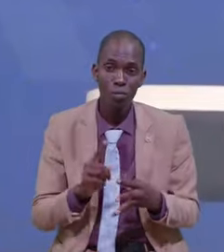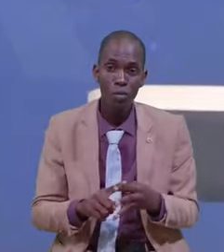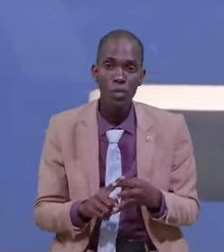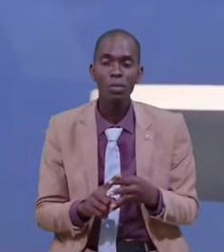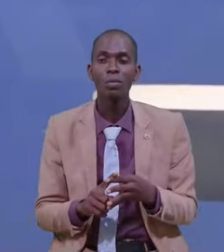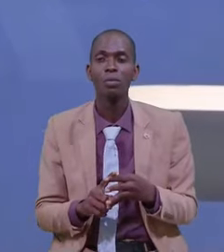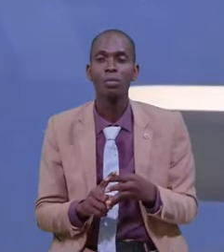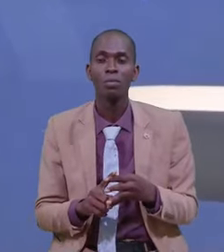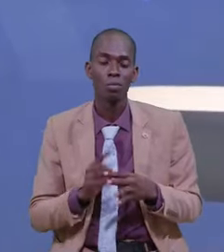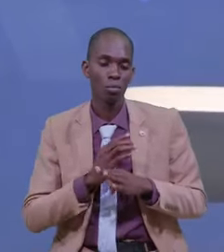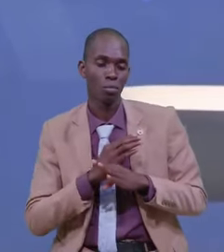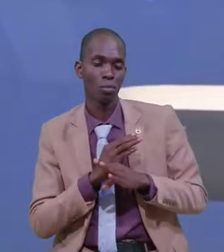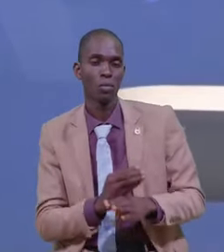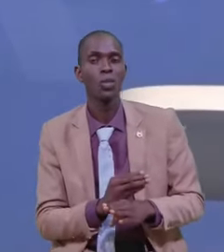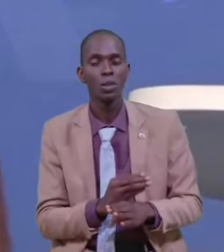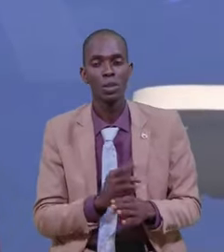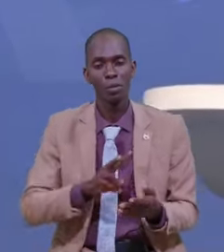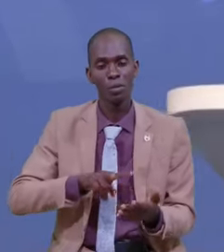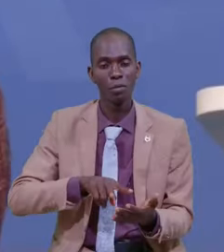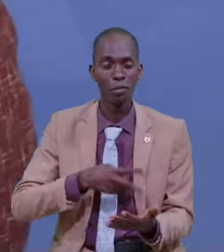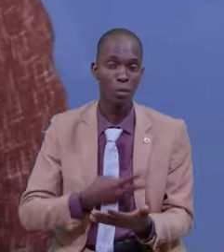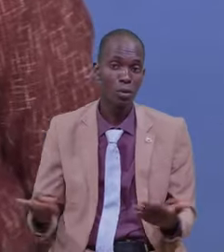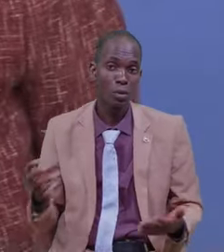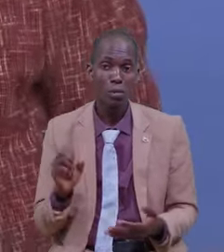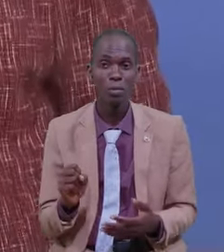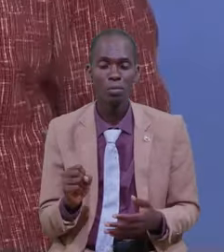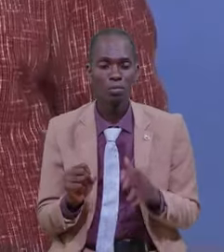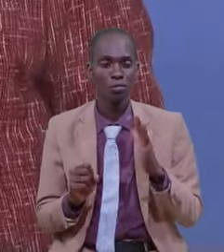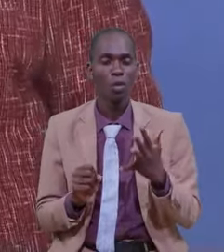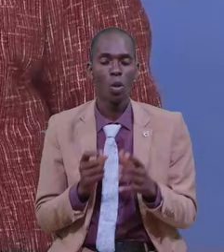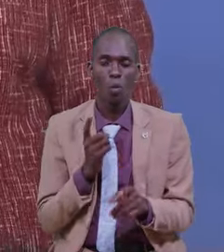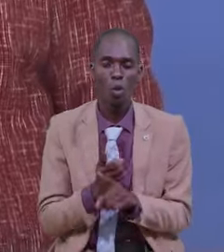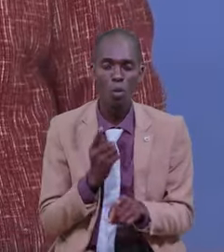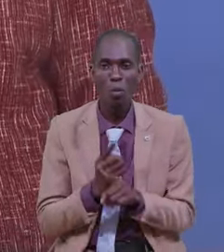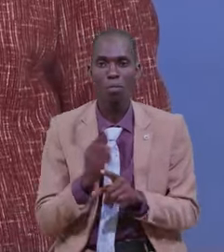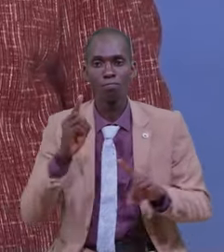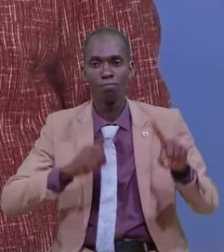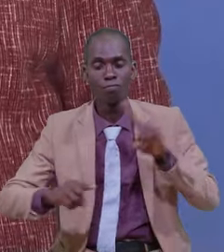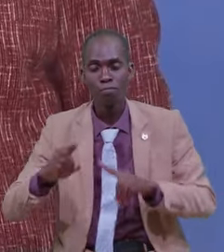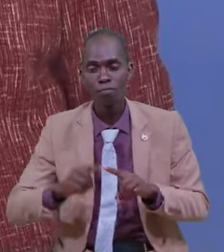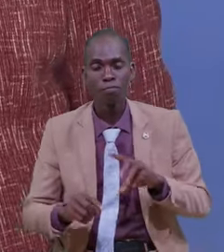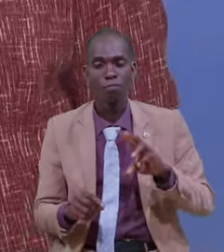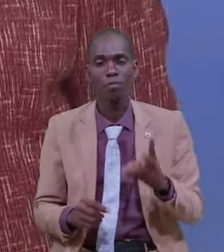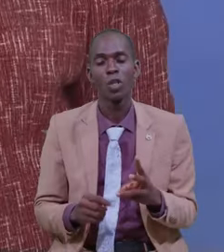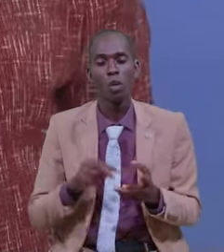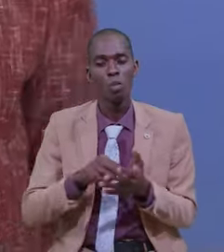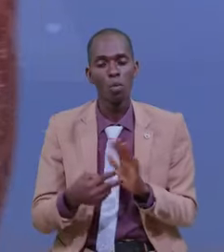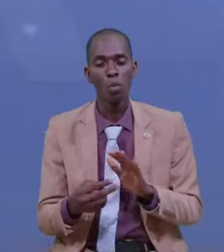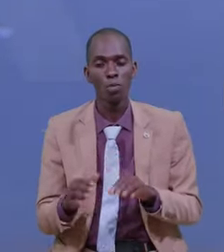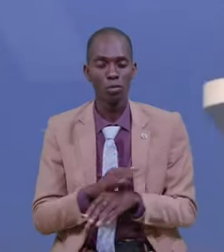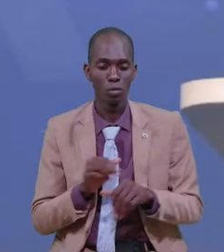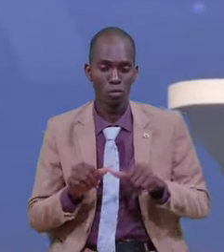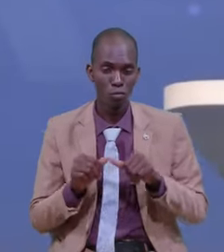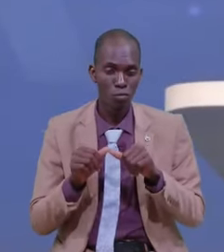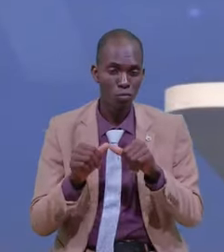prevented setbacks, proper speech, purposeful steadfastness, and